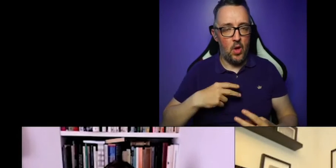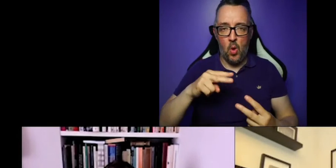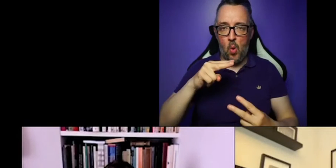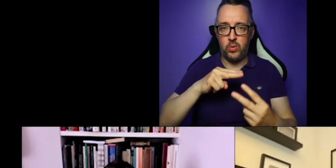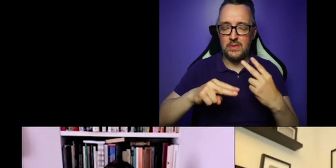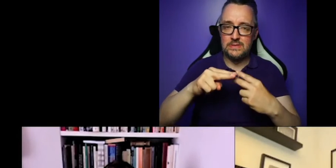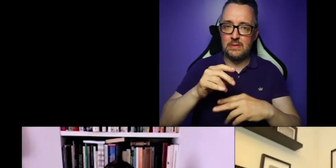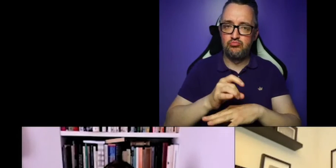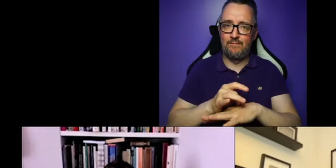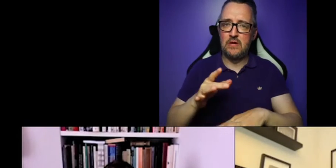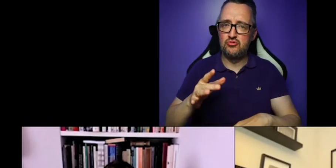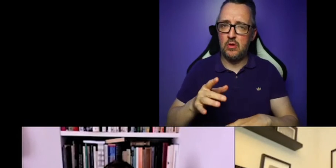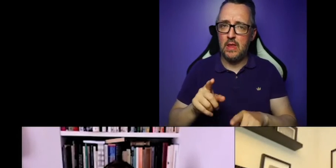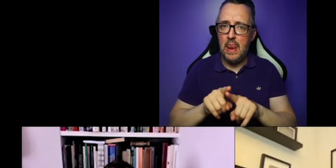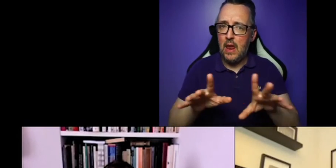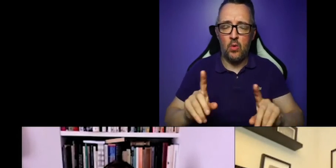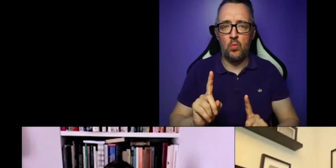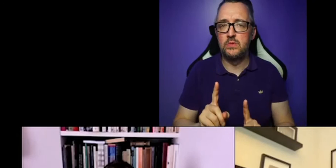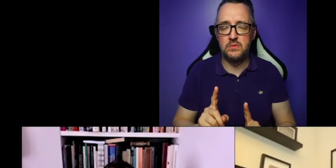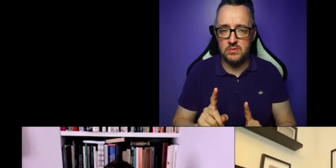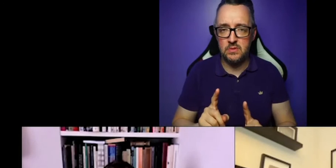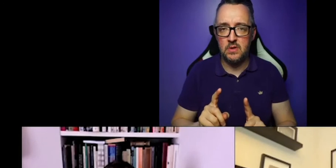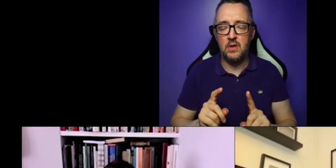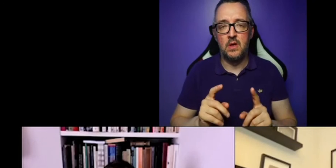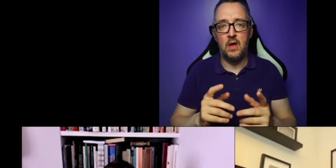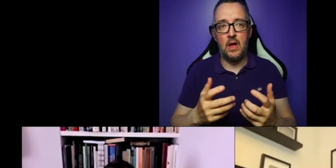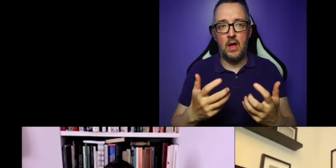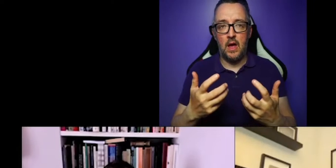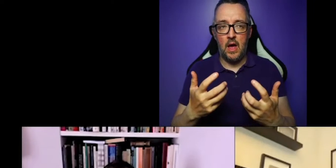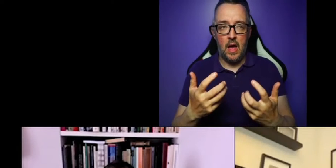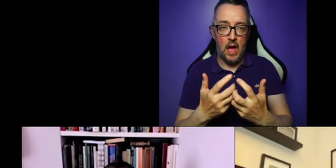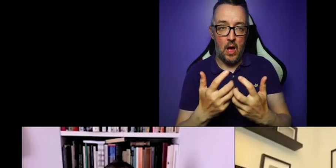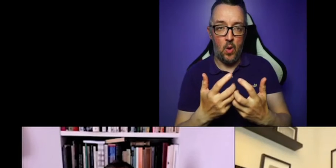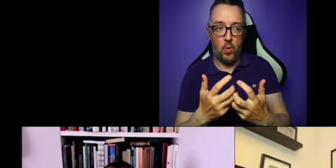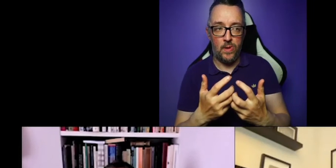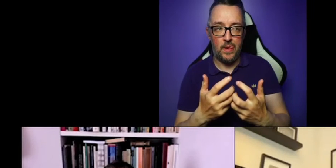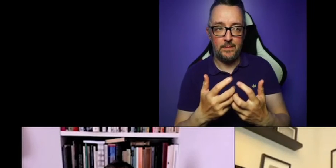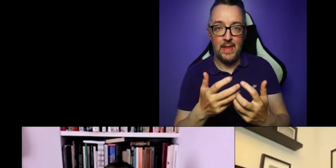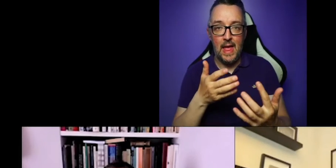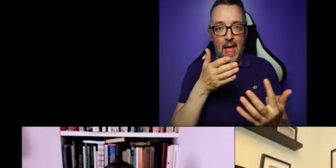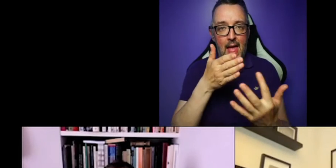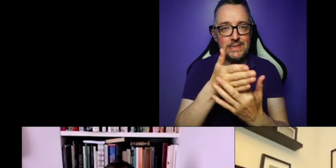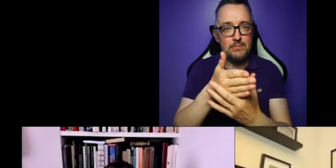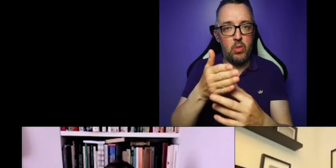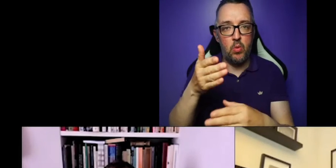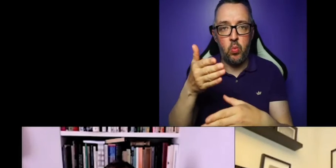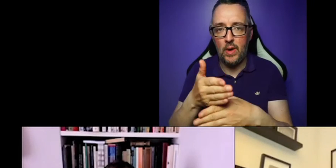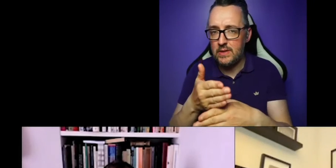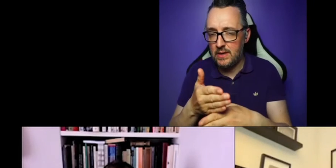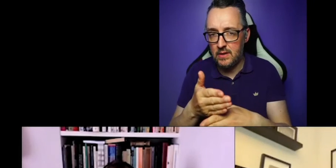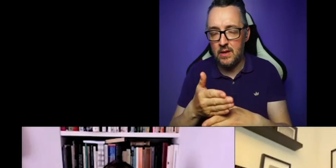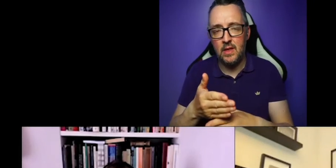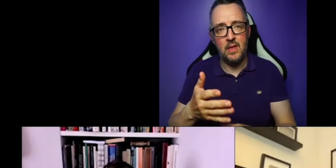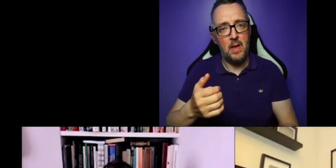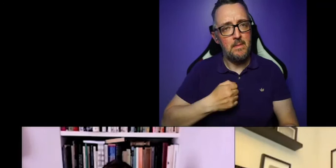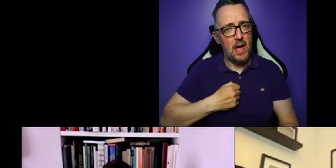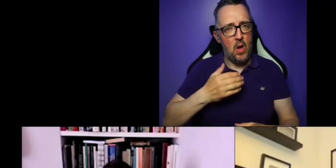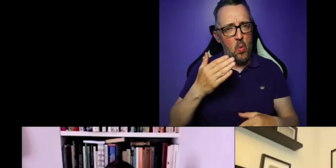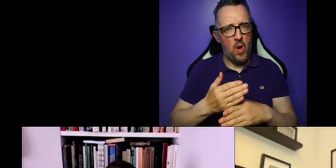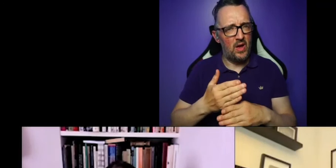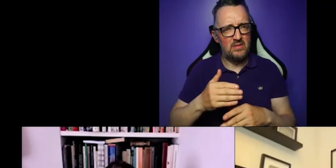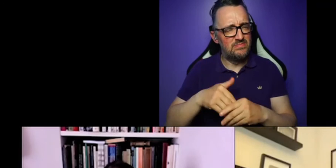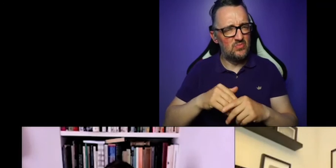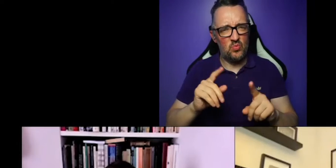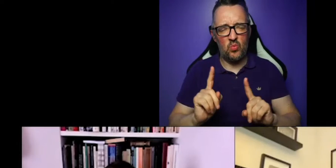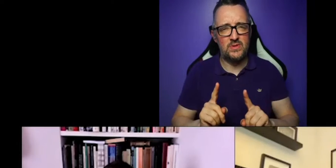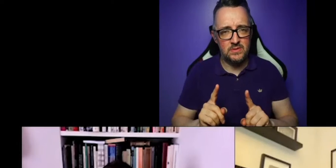autistic professional, how to work accessibly, and what my work needs to be about. And it's been a bit of a